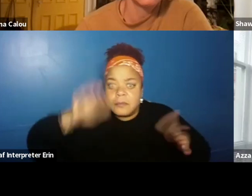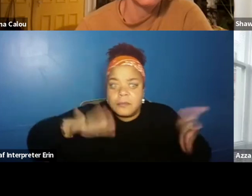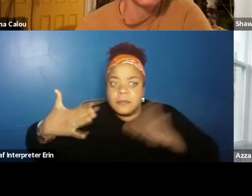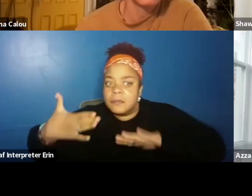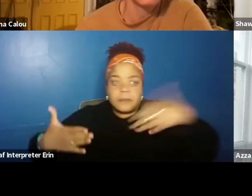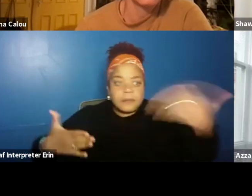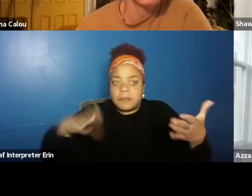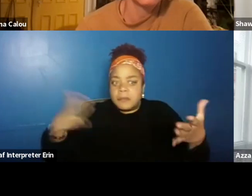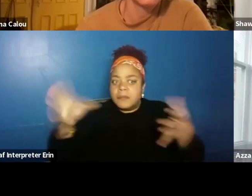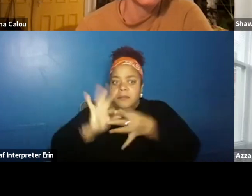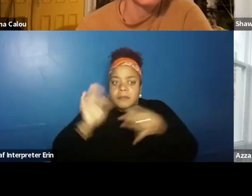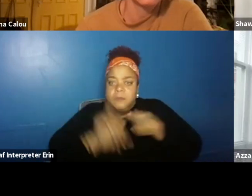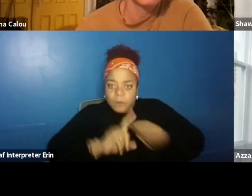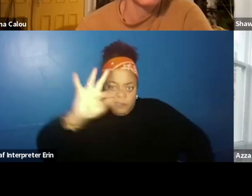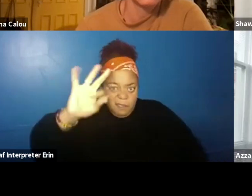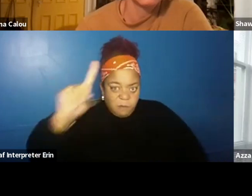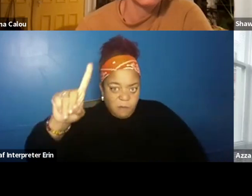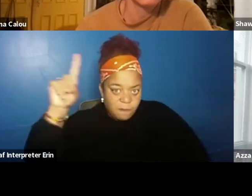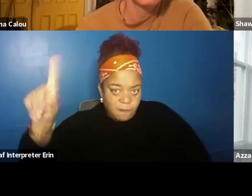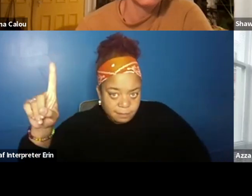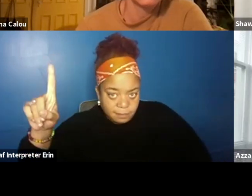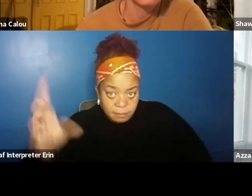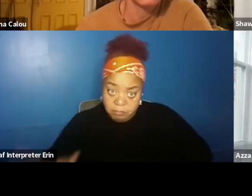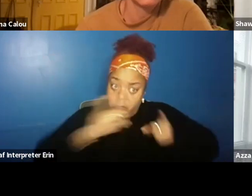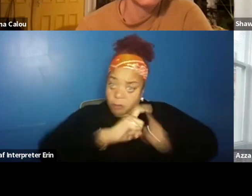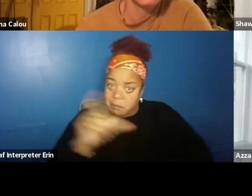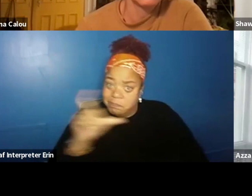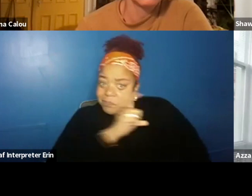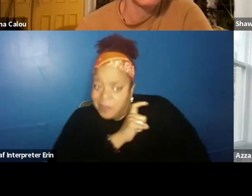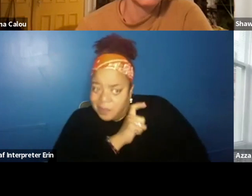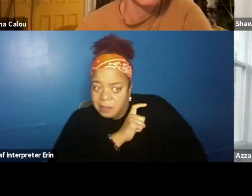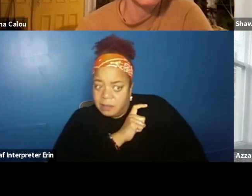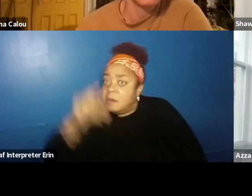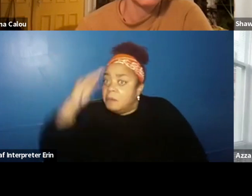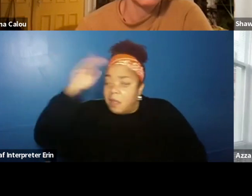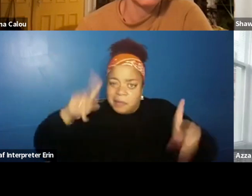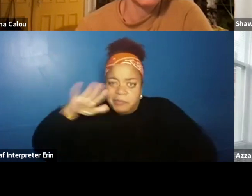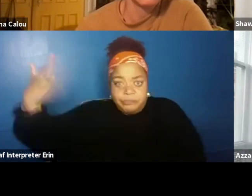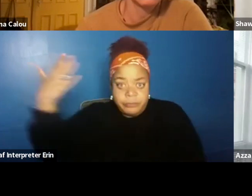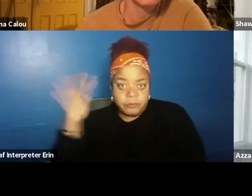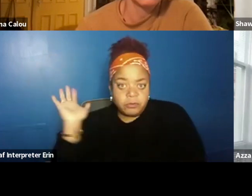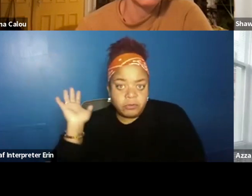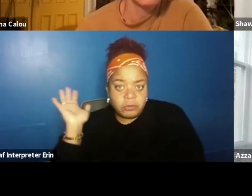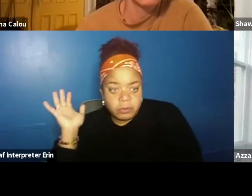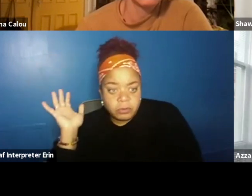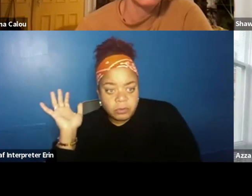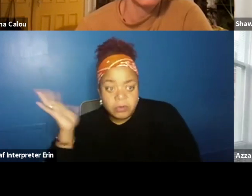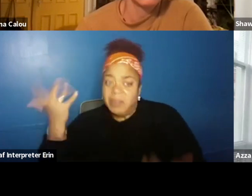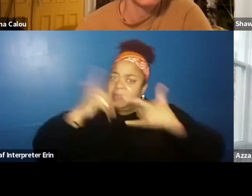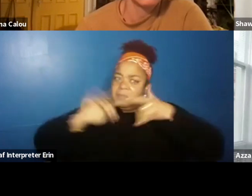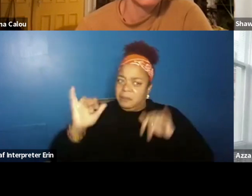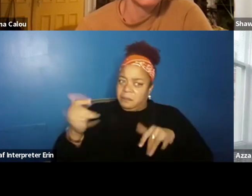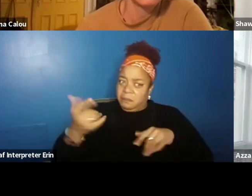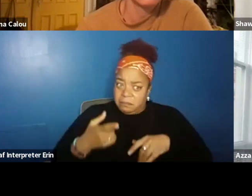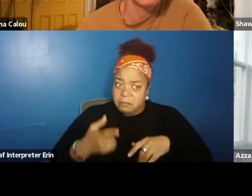police. And so for me, there are two simultaneous things happening. One, which is the acknowledgement of Black death that is global